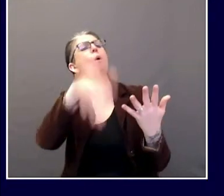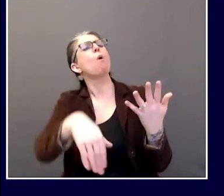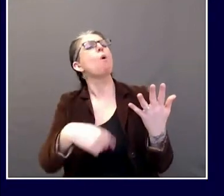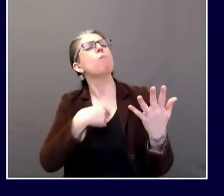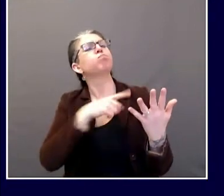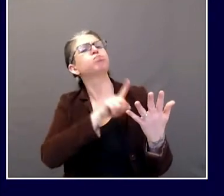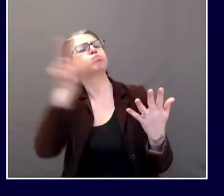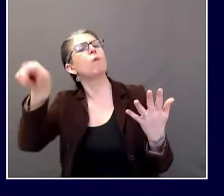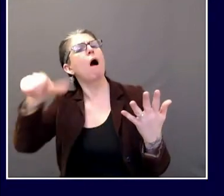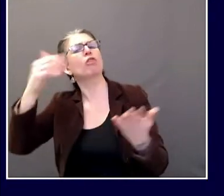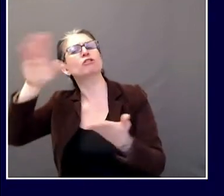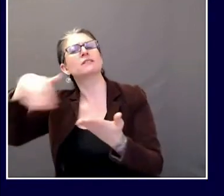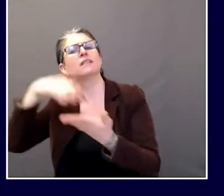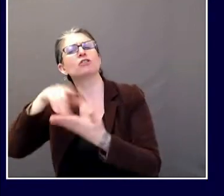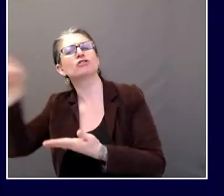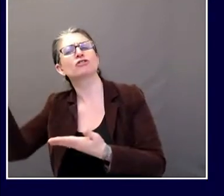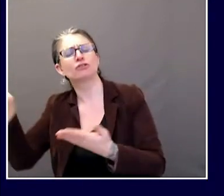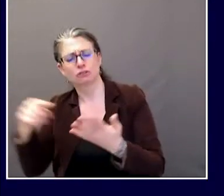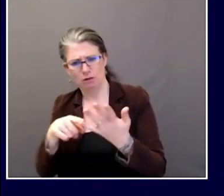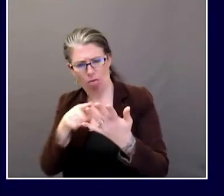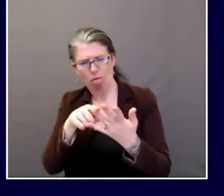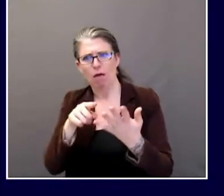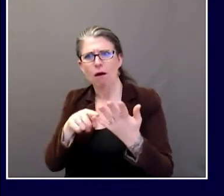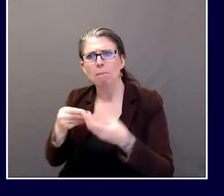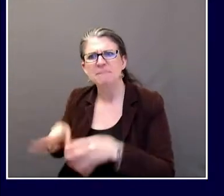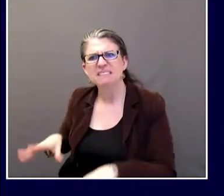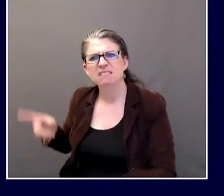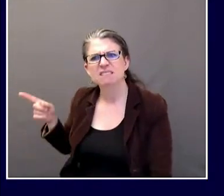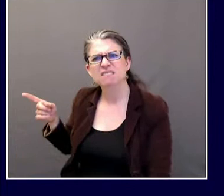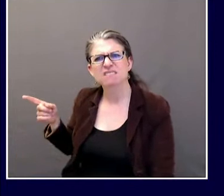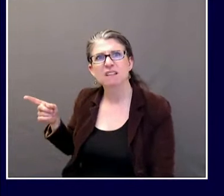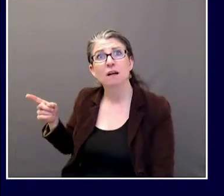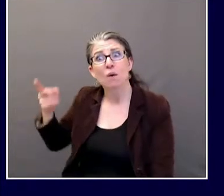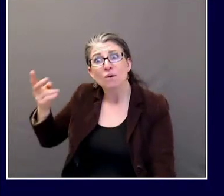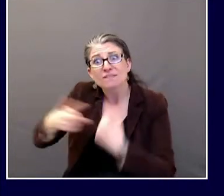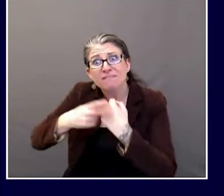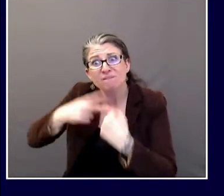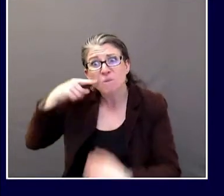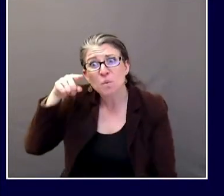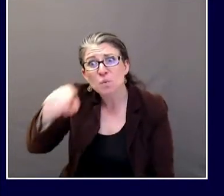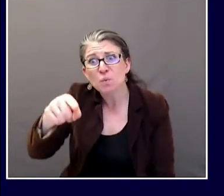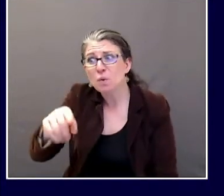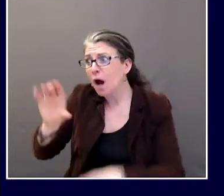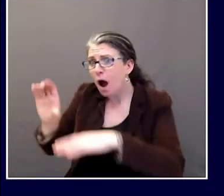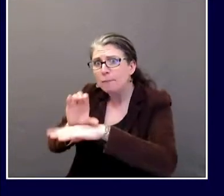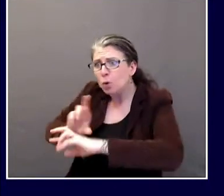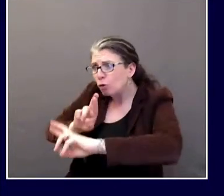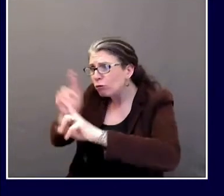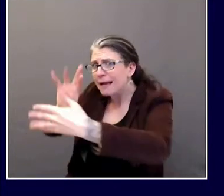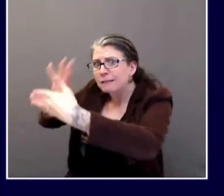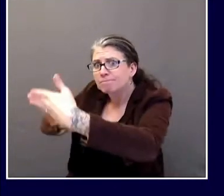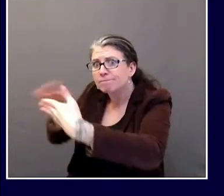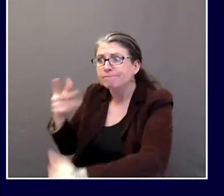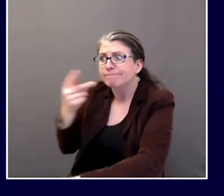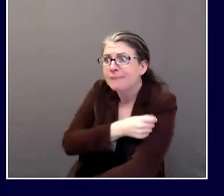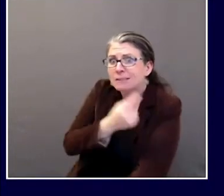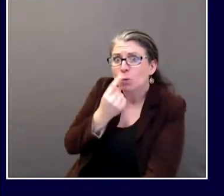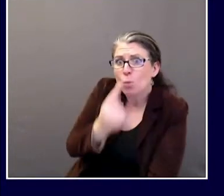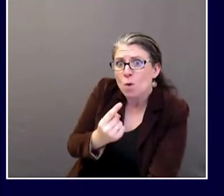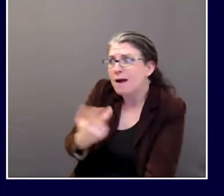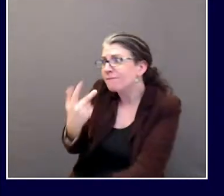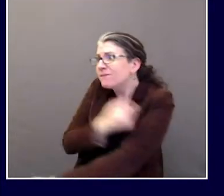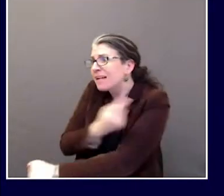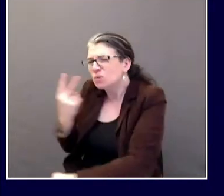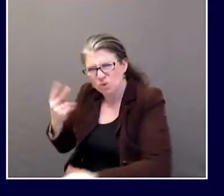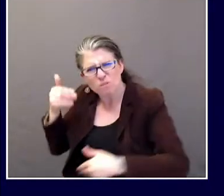local hospital, put yourself on their list, and hope that in the near future there will be vaccine available. Putting yourselves on